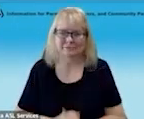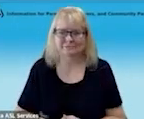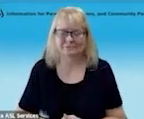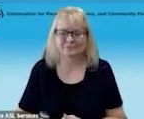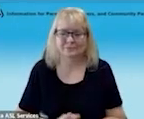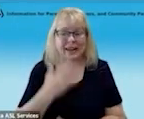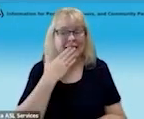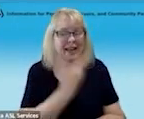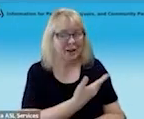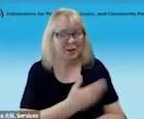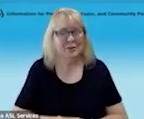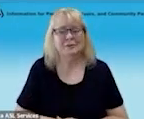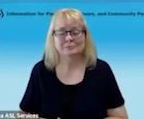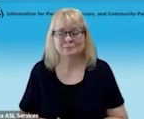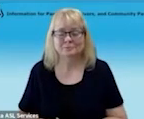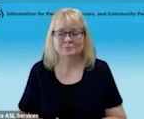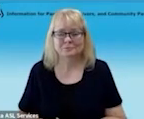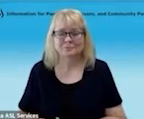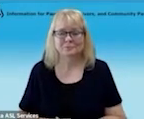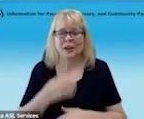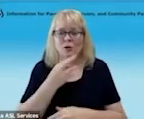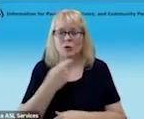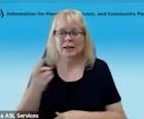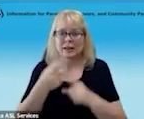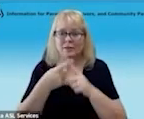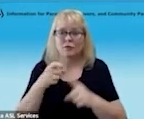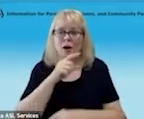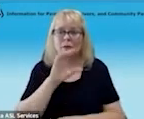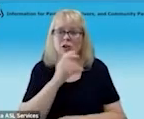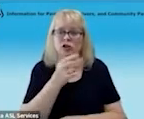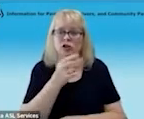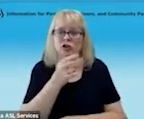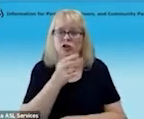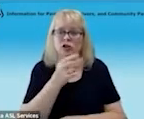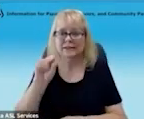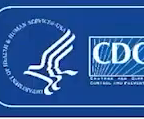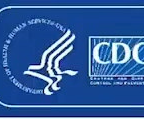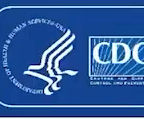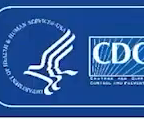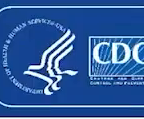critical opportunity to prevent severe illness and death. Thank you for the opportunity to present.